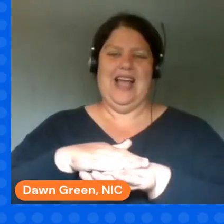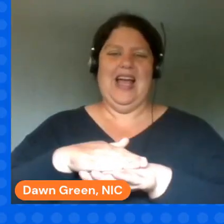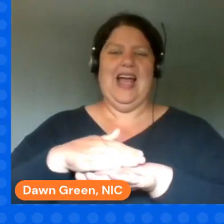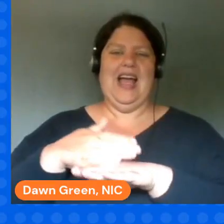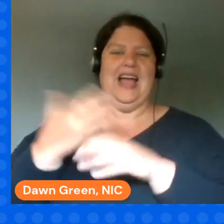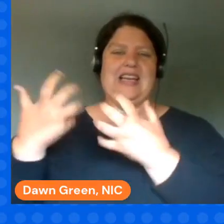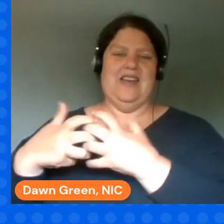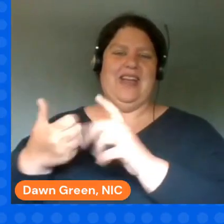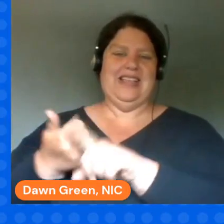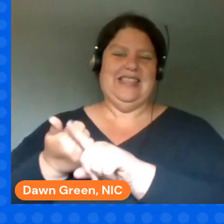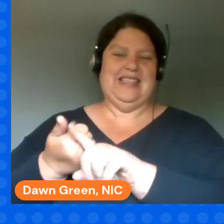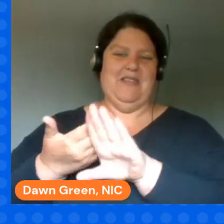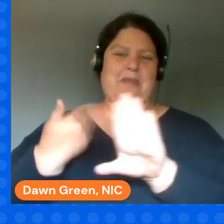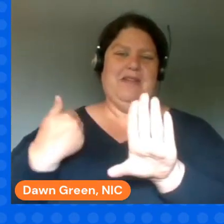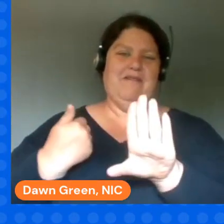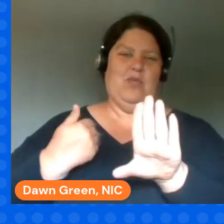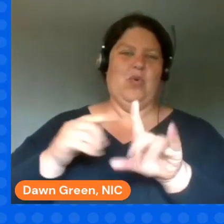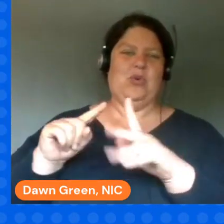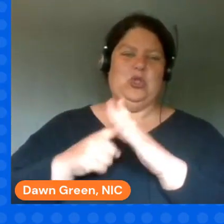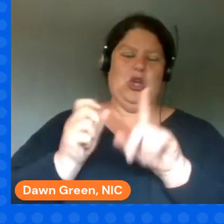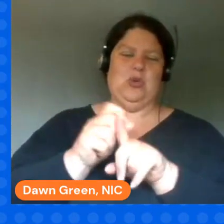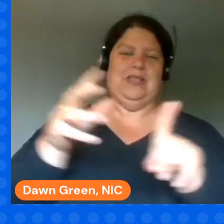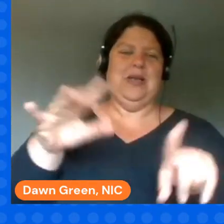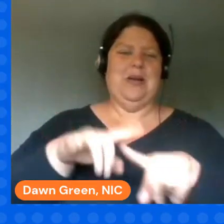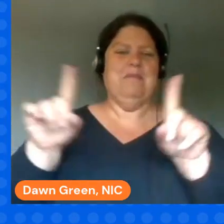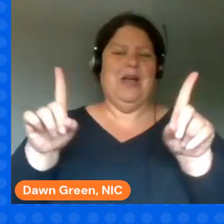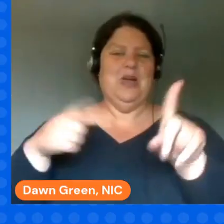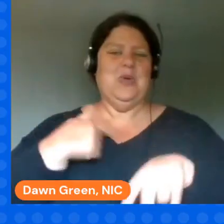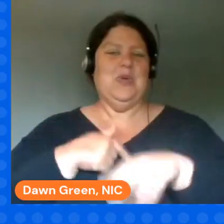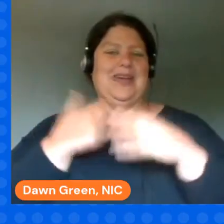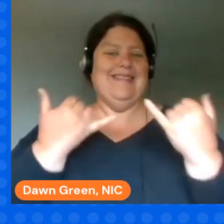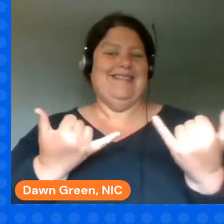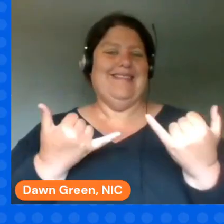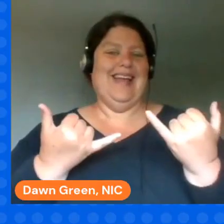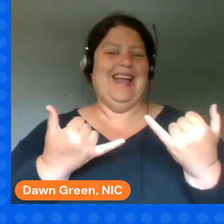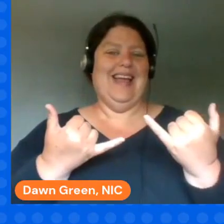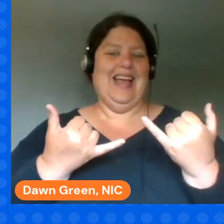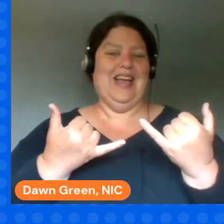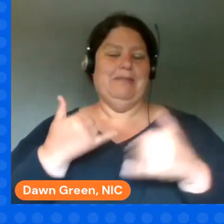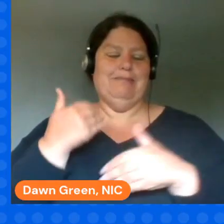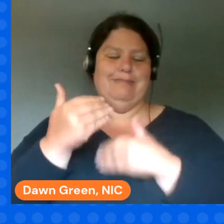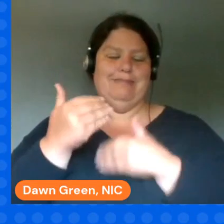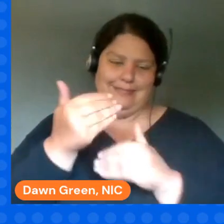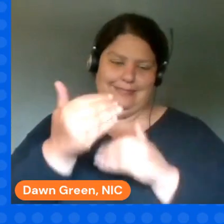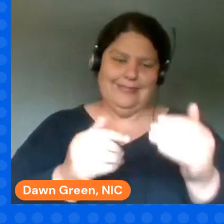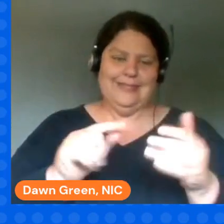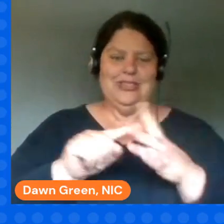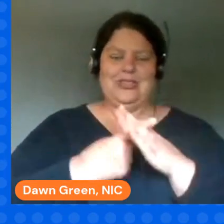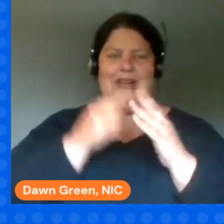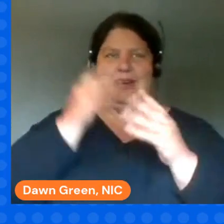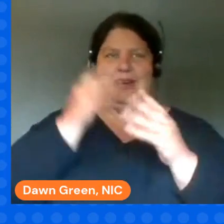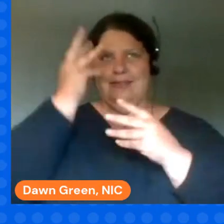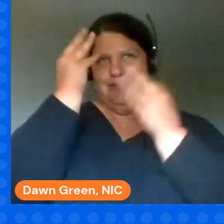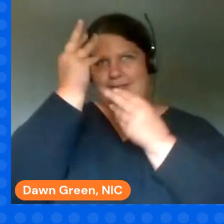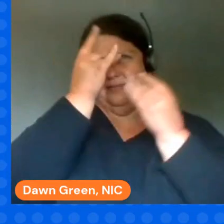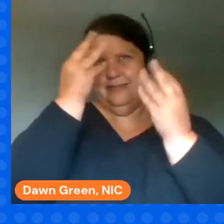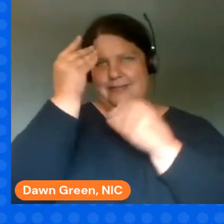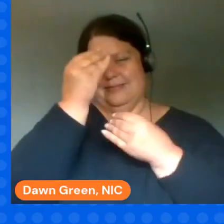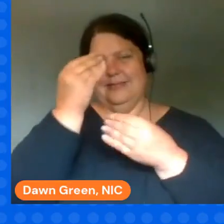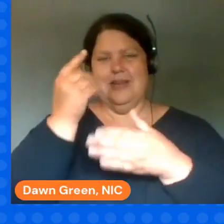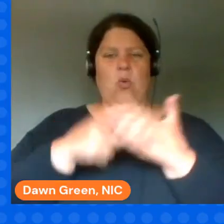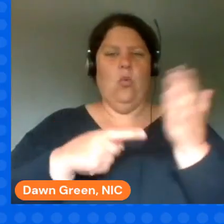to branch out. But with that, we are now getting to the stage where we're starting to brainstorm around what might hardware extensions look like